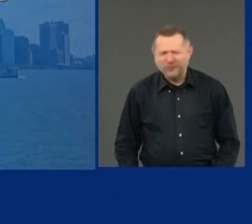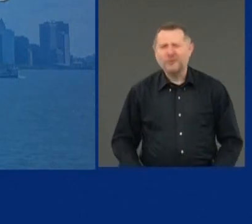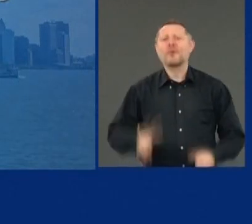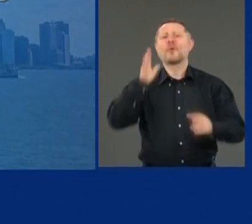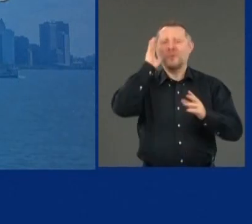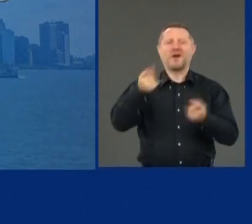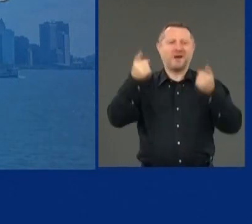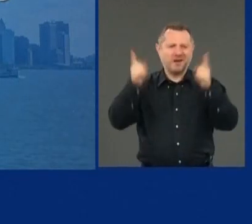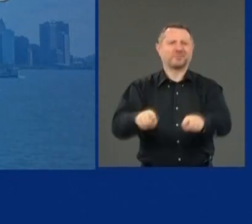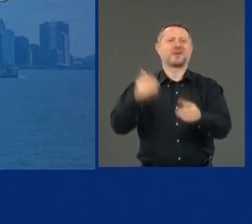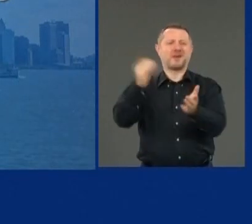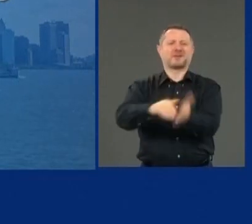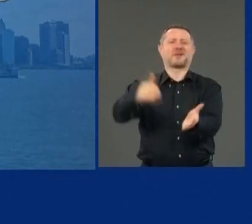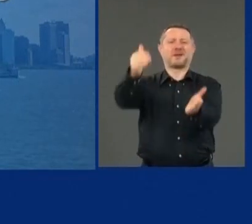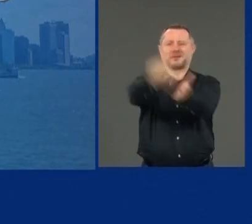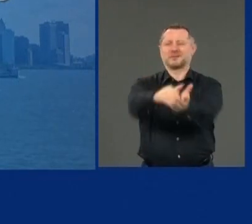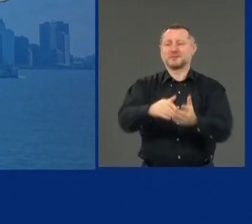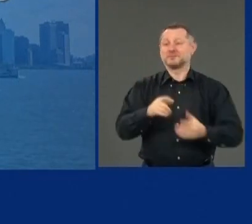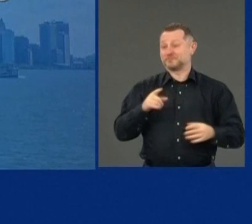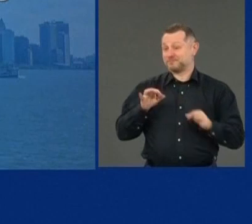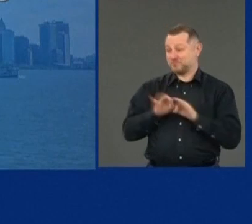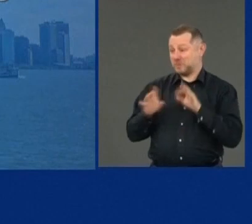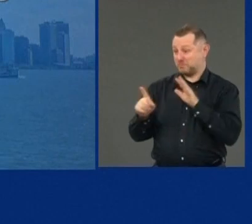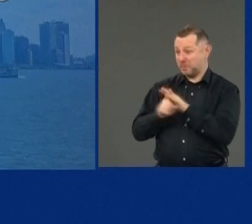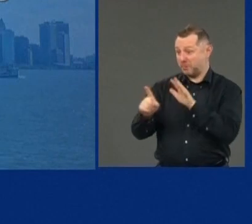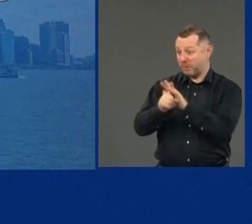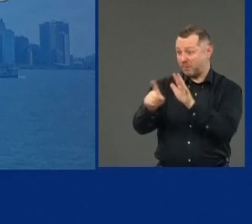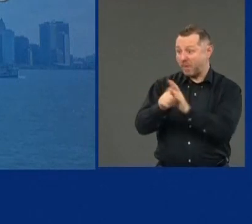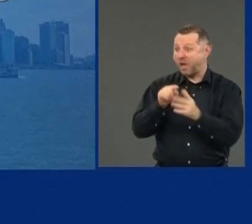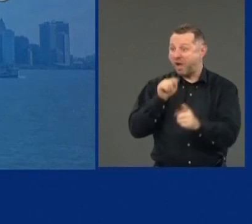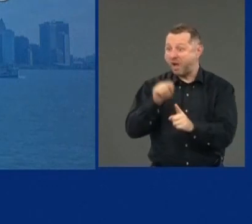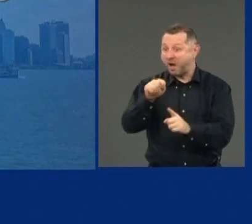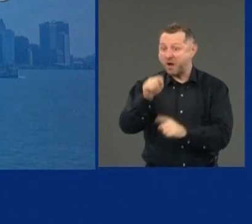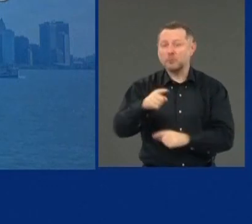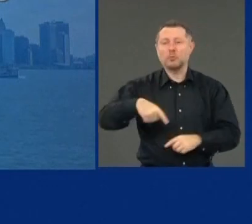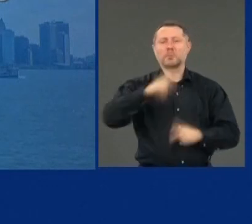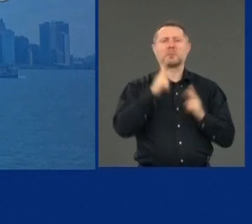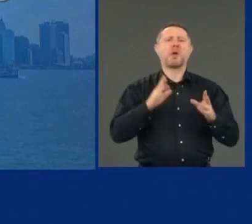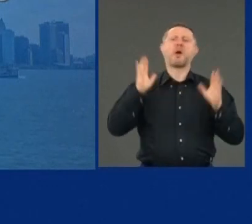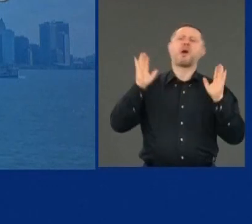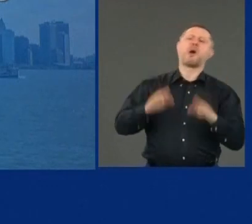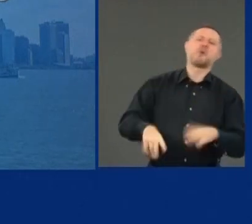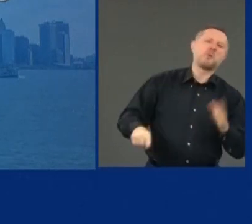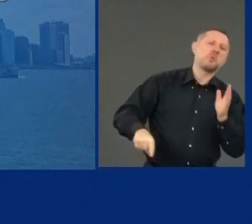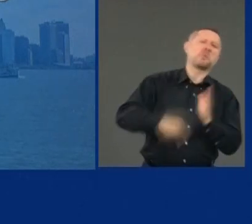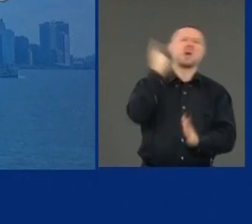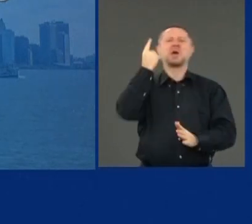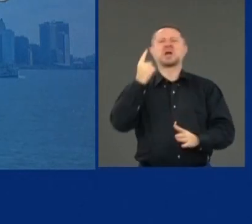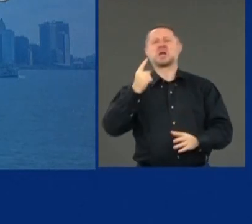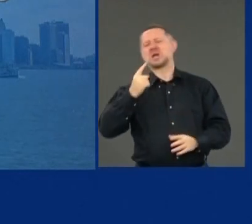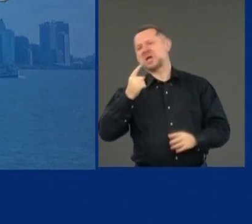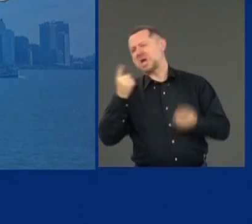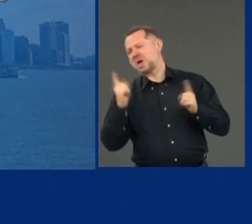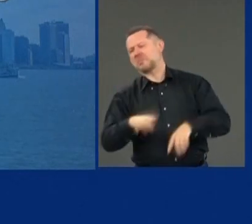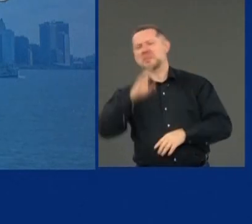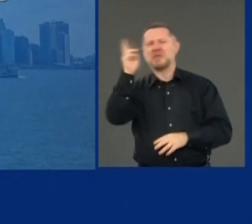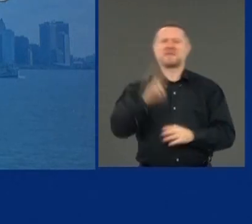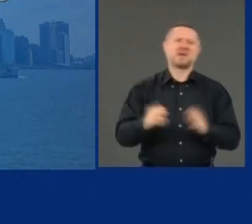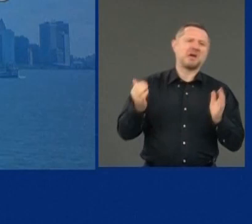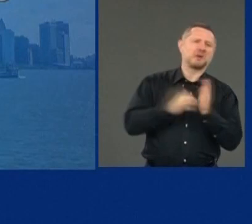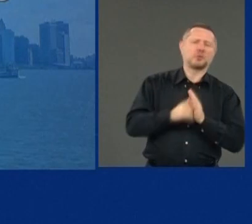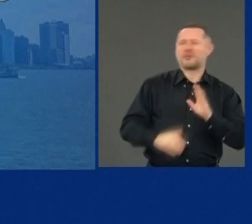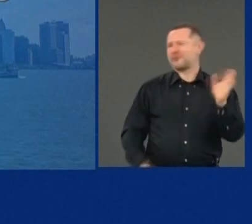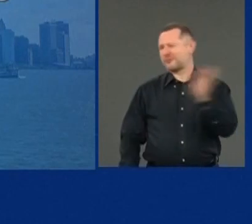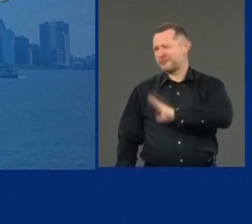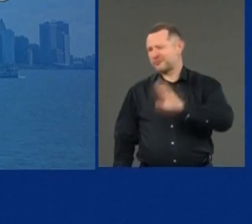Like Superstorm Sandy? Well, it's a once in 500-year flood. Yes, sure, once in 500 years. It